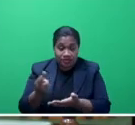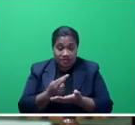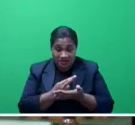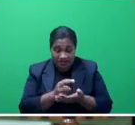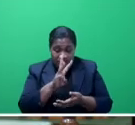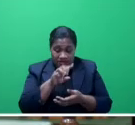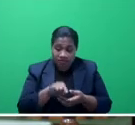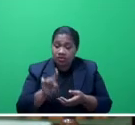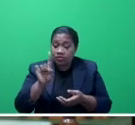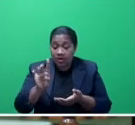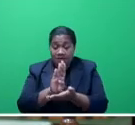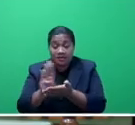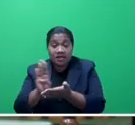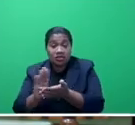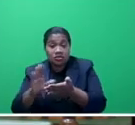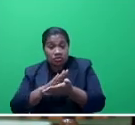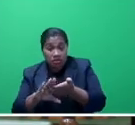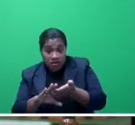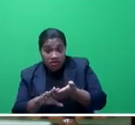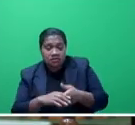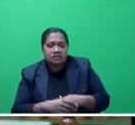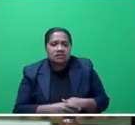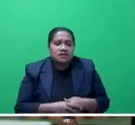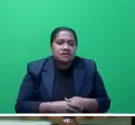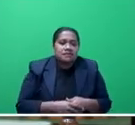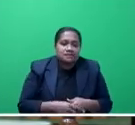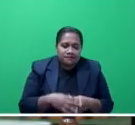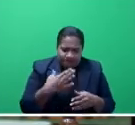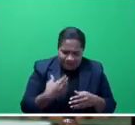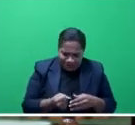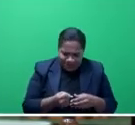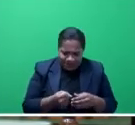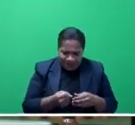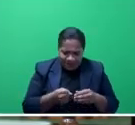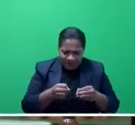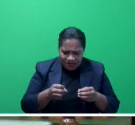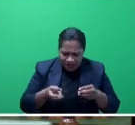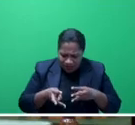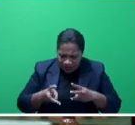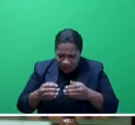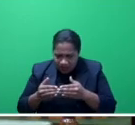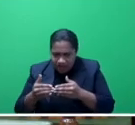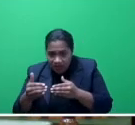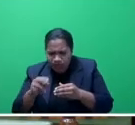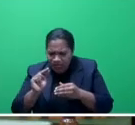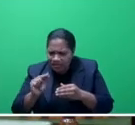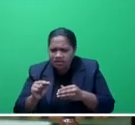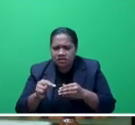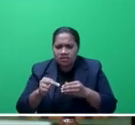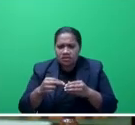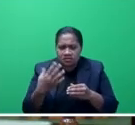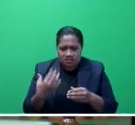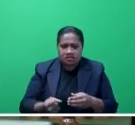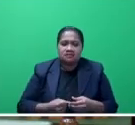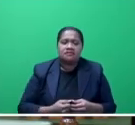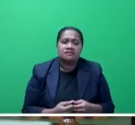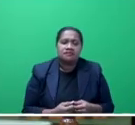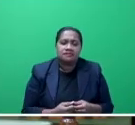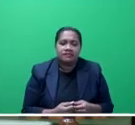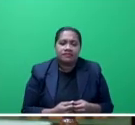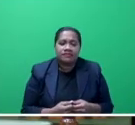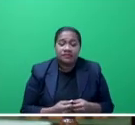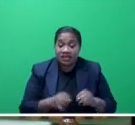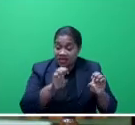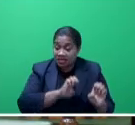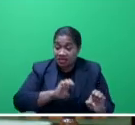billion, proactive and sustainable measures are needed to address the underlying balance of payment issues. The export